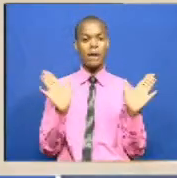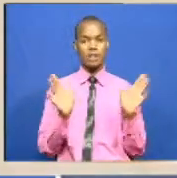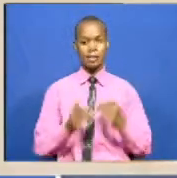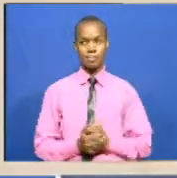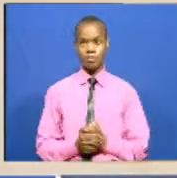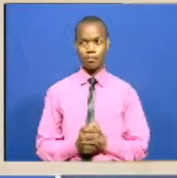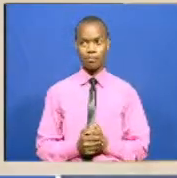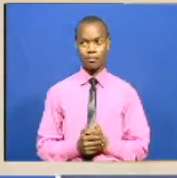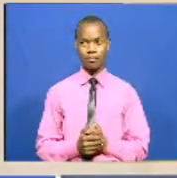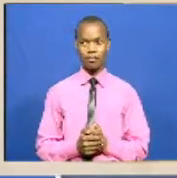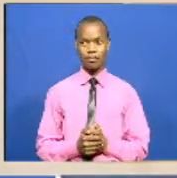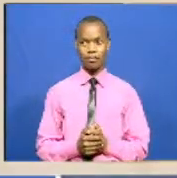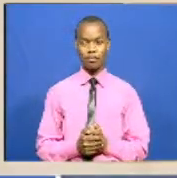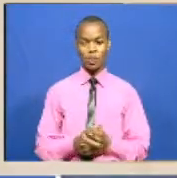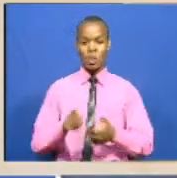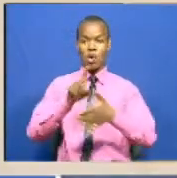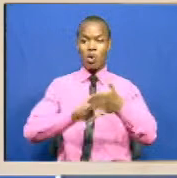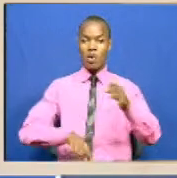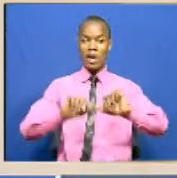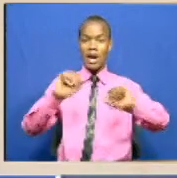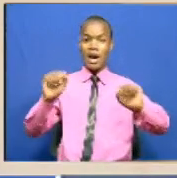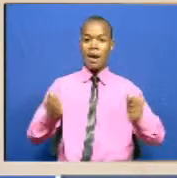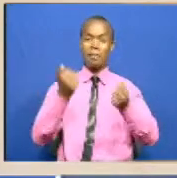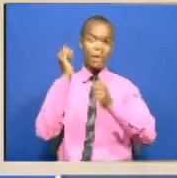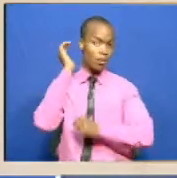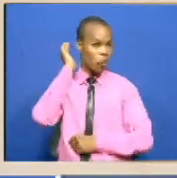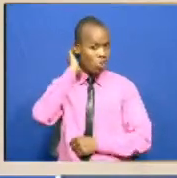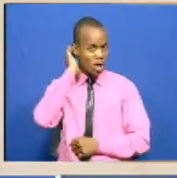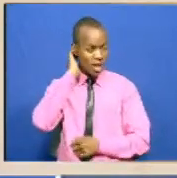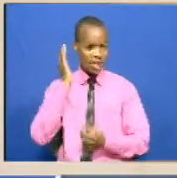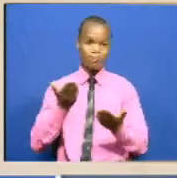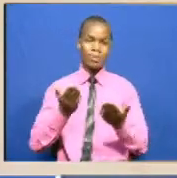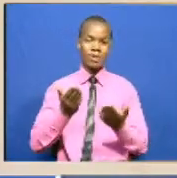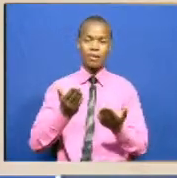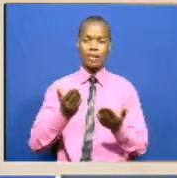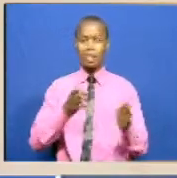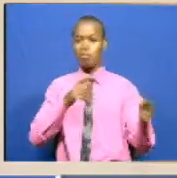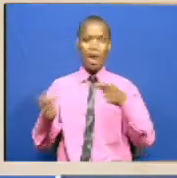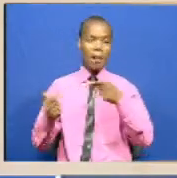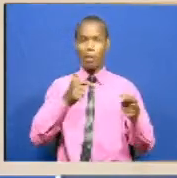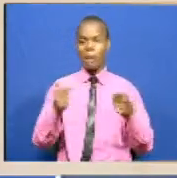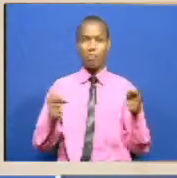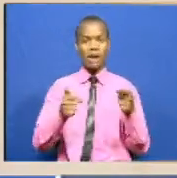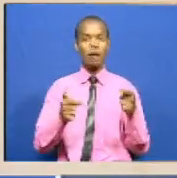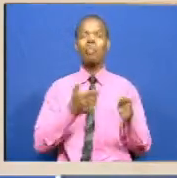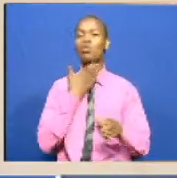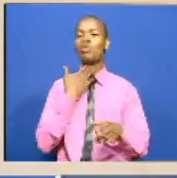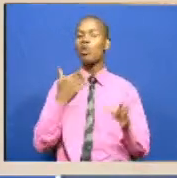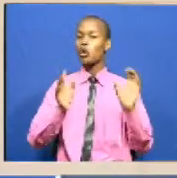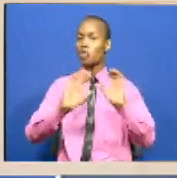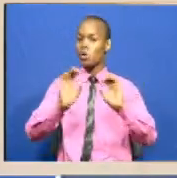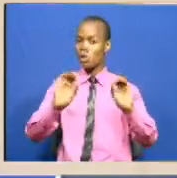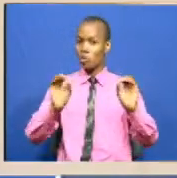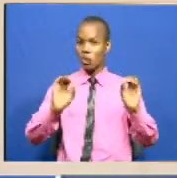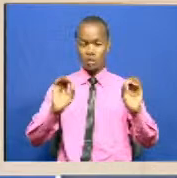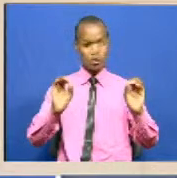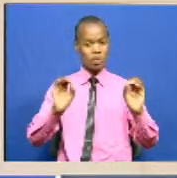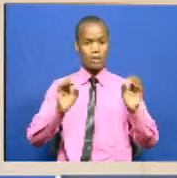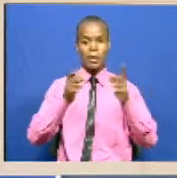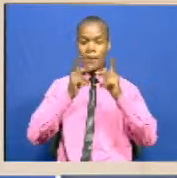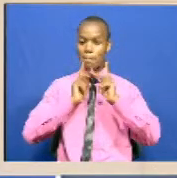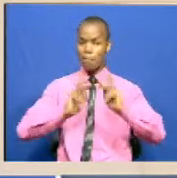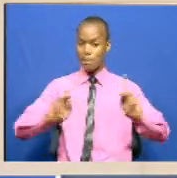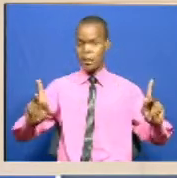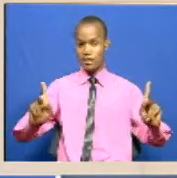Ile mambo tuliona huko Kenol, mambo ingine tunaona watu wanakimbizana huko, hiyo hatutaki kabisa. Hatutaki watu wacheze na amani kwa sababu